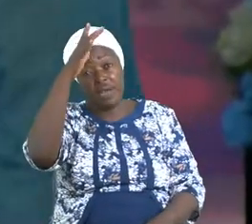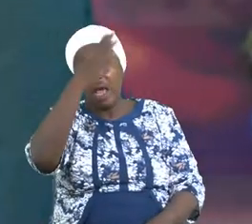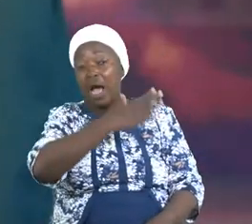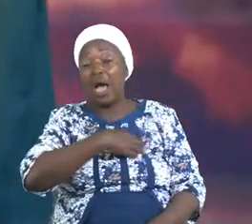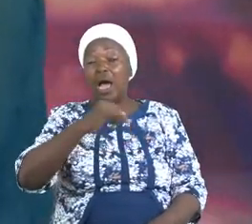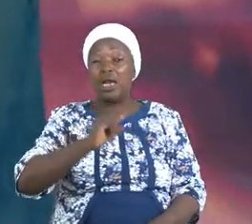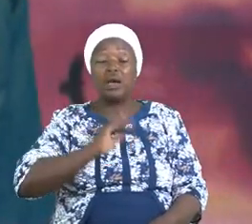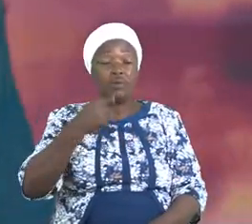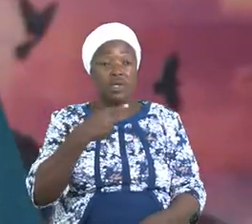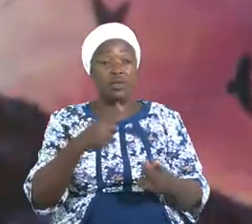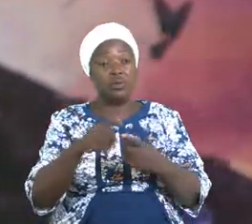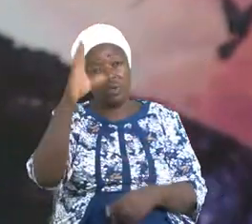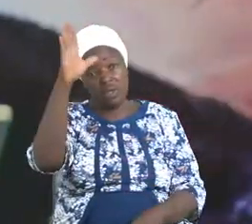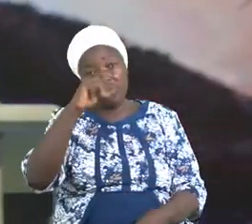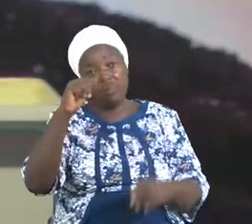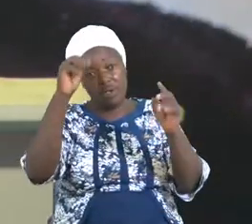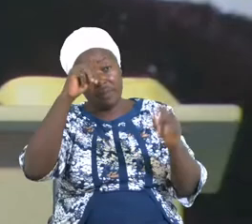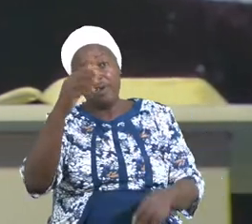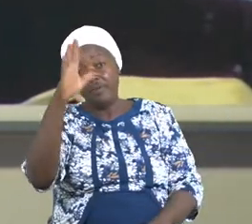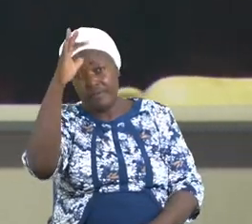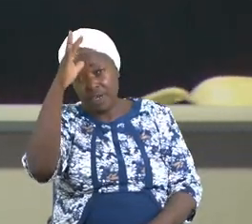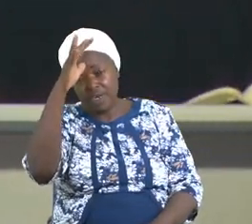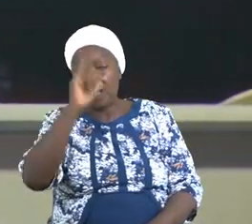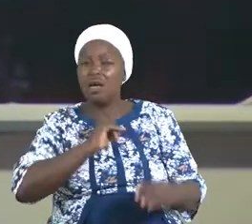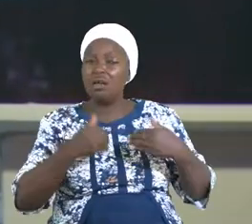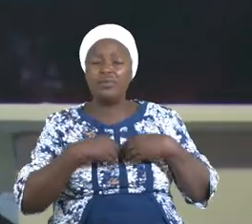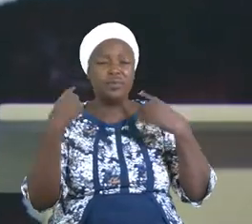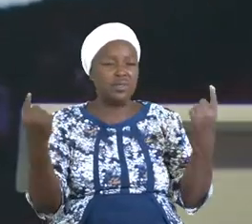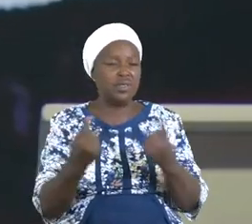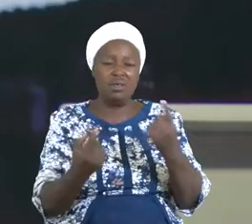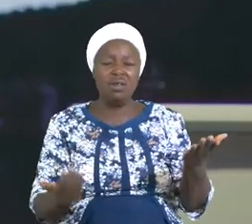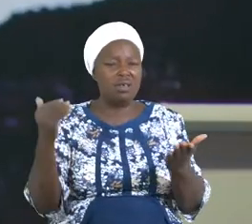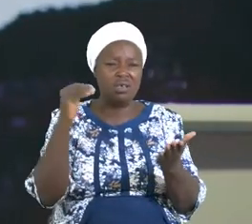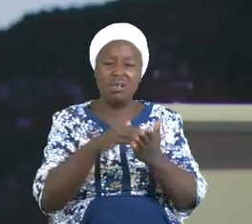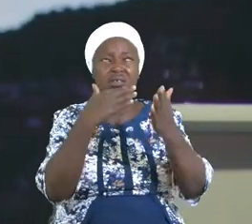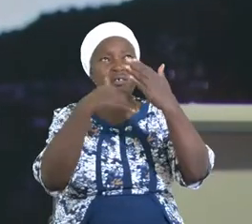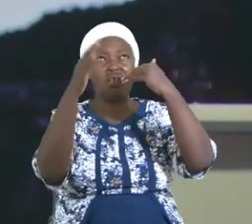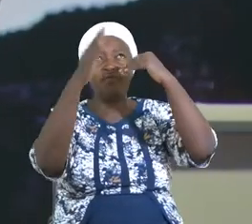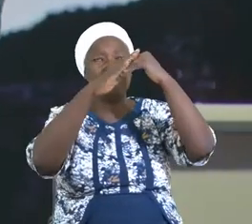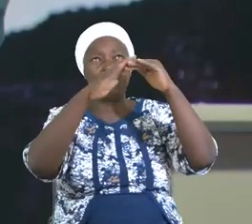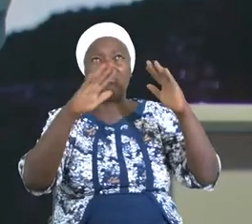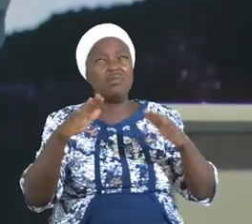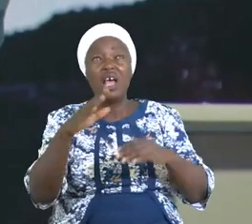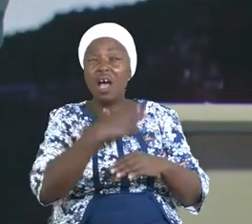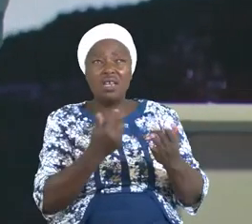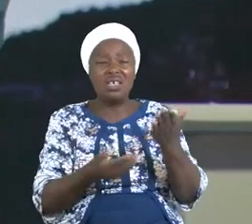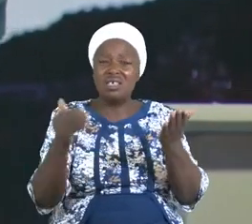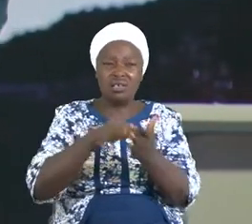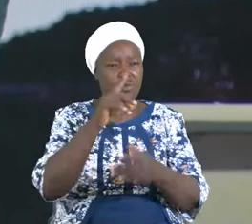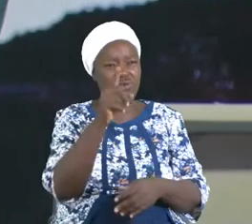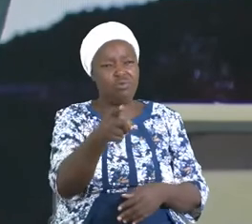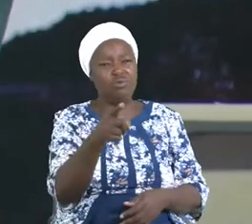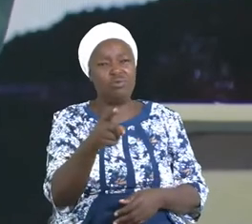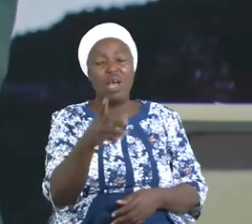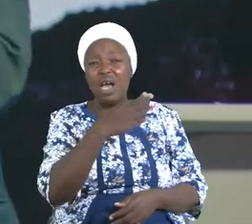unto him, Father, I have sinned against heaven and against you, and